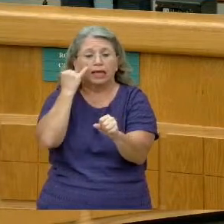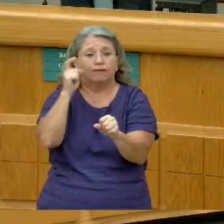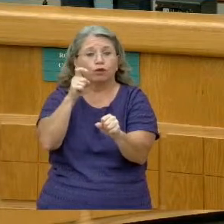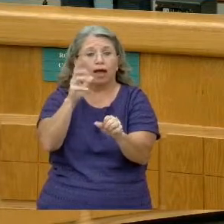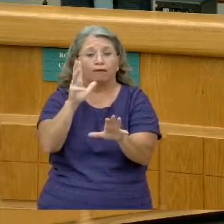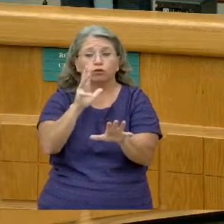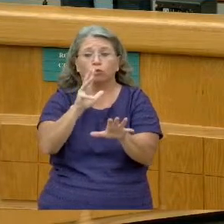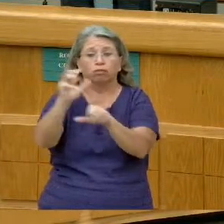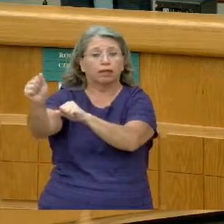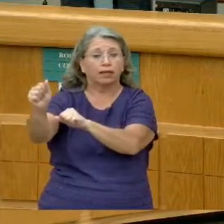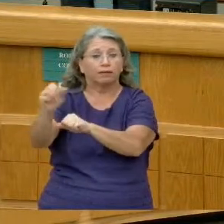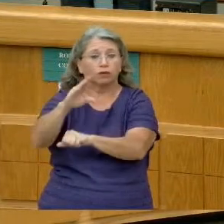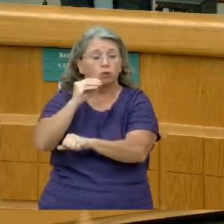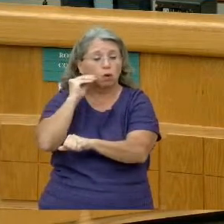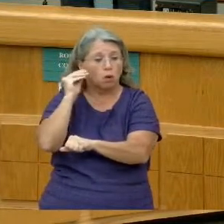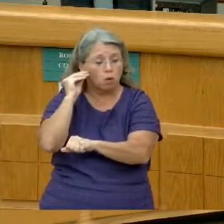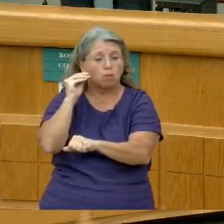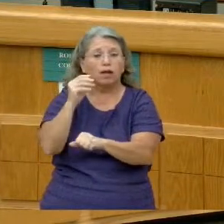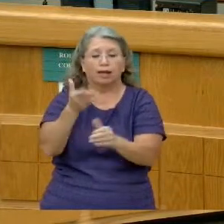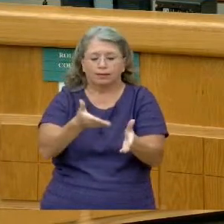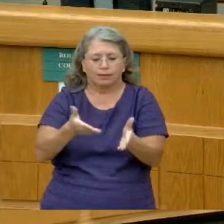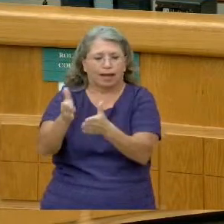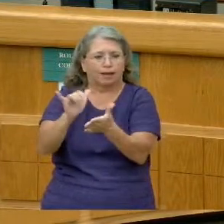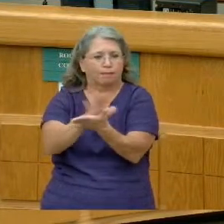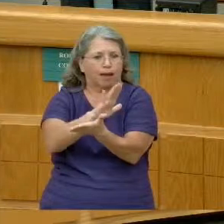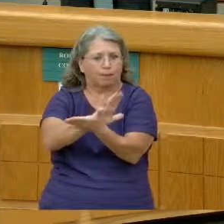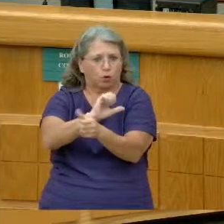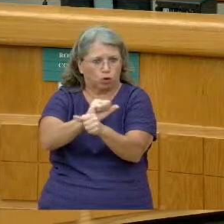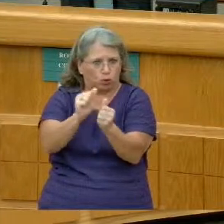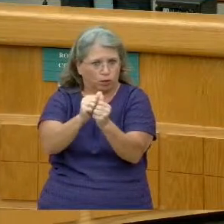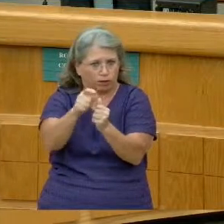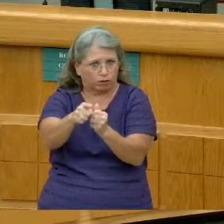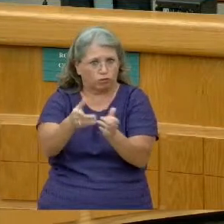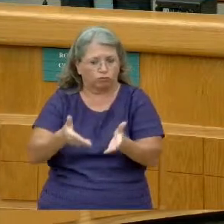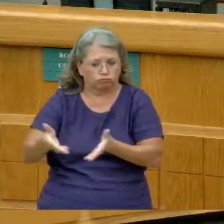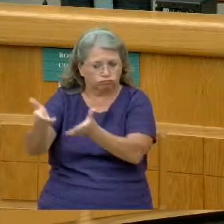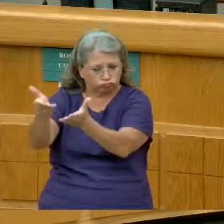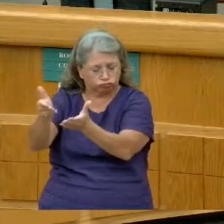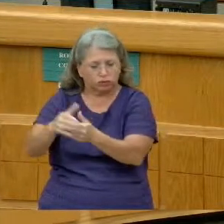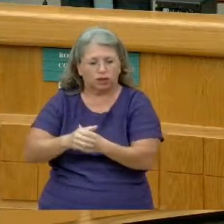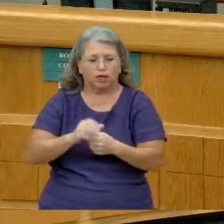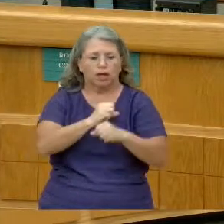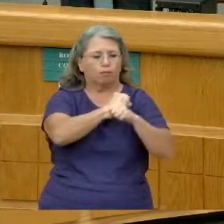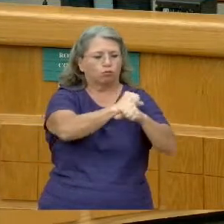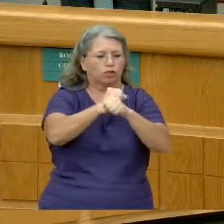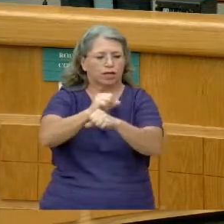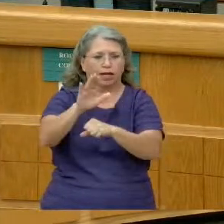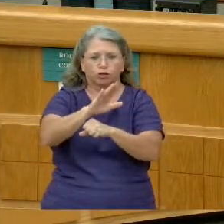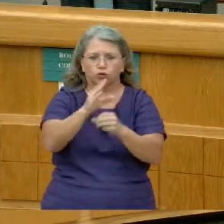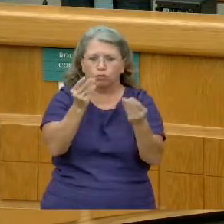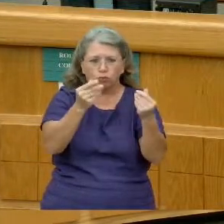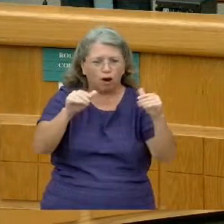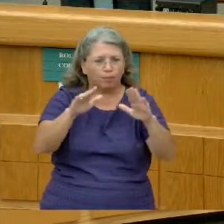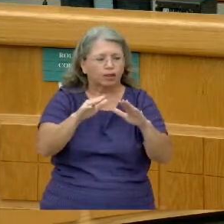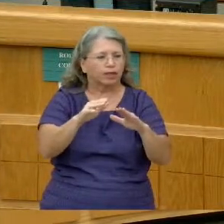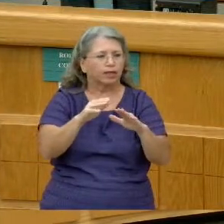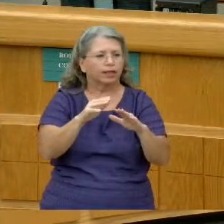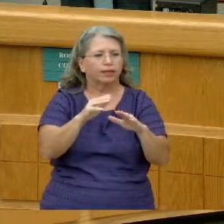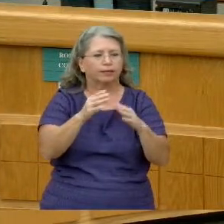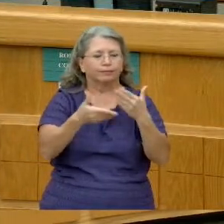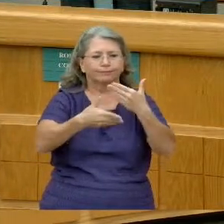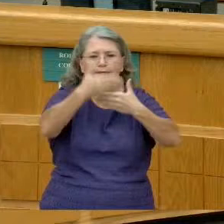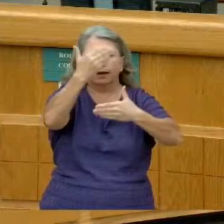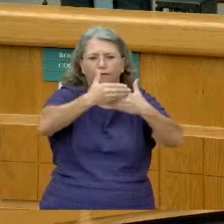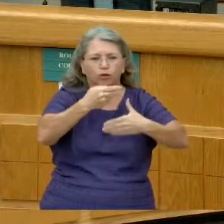evacuate, if that is called, take them with you. Protect your property. Shutter your home as needed. Review your flood